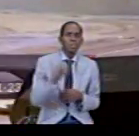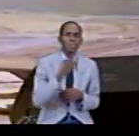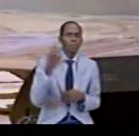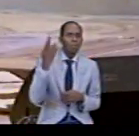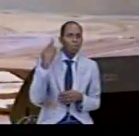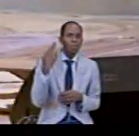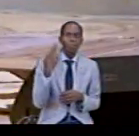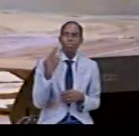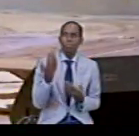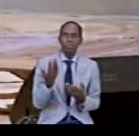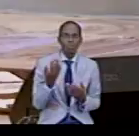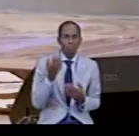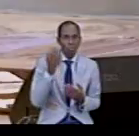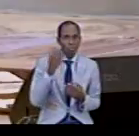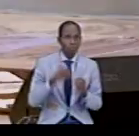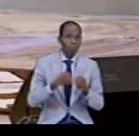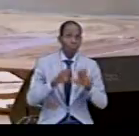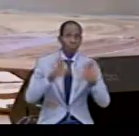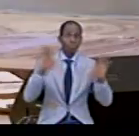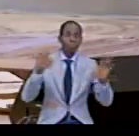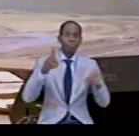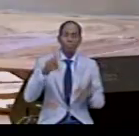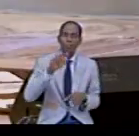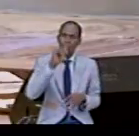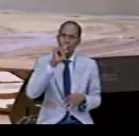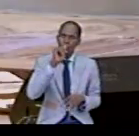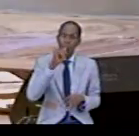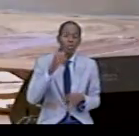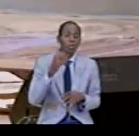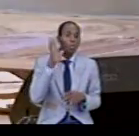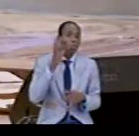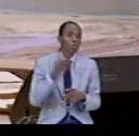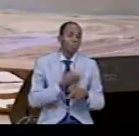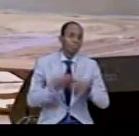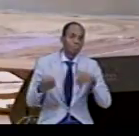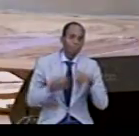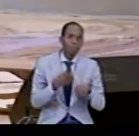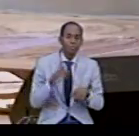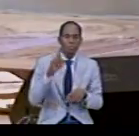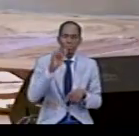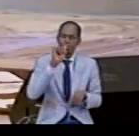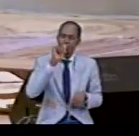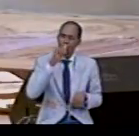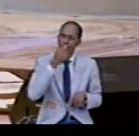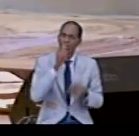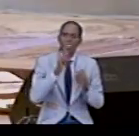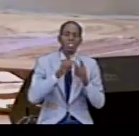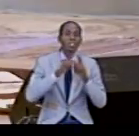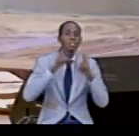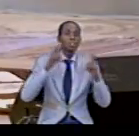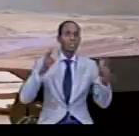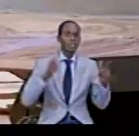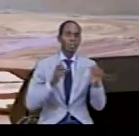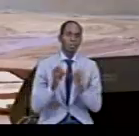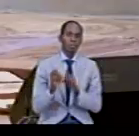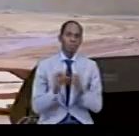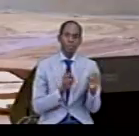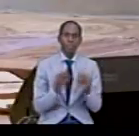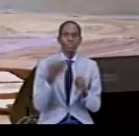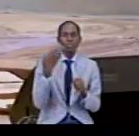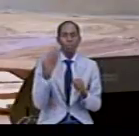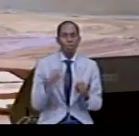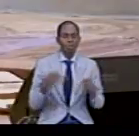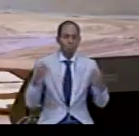illuminated he endured a great fight of afflictions